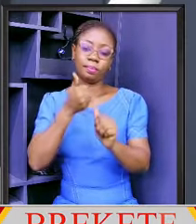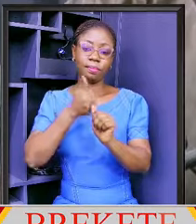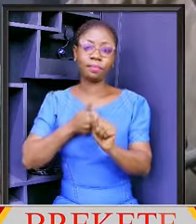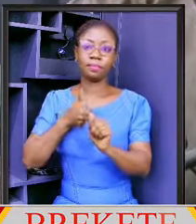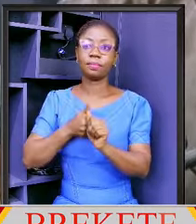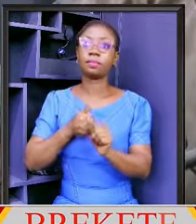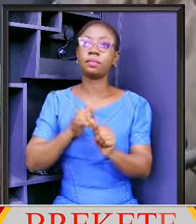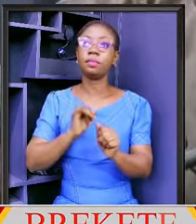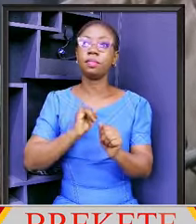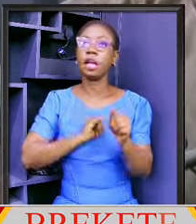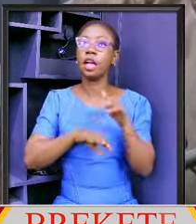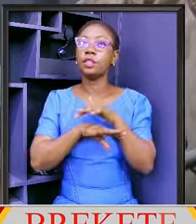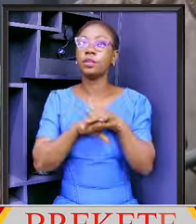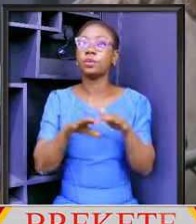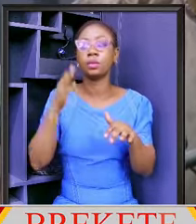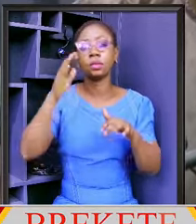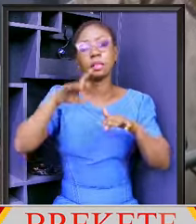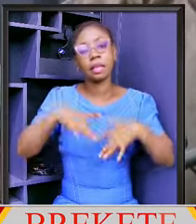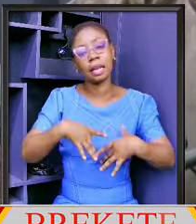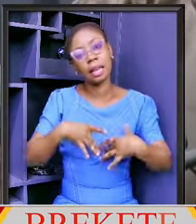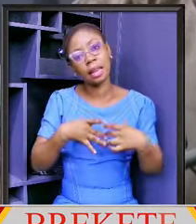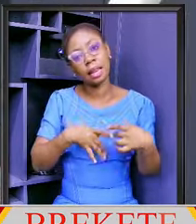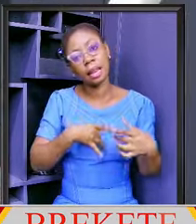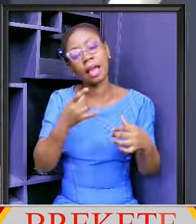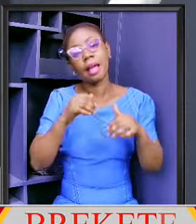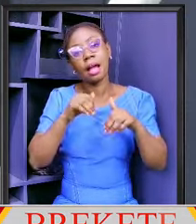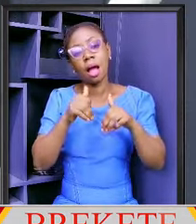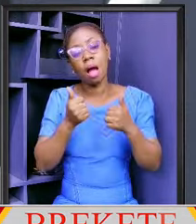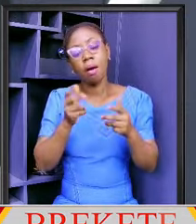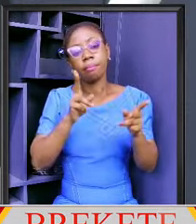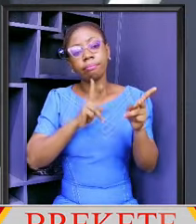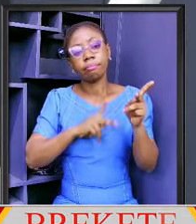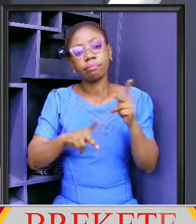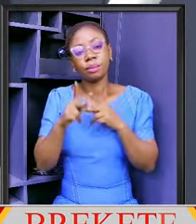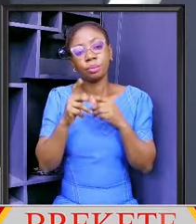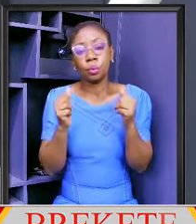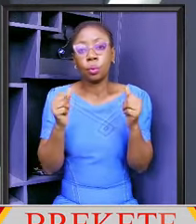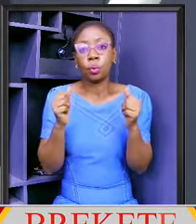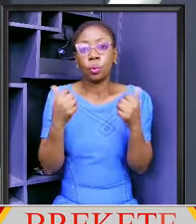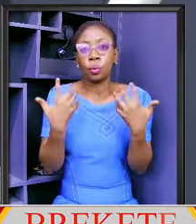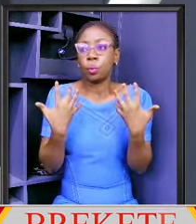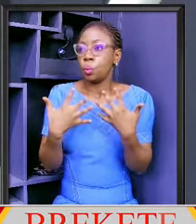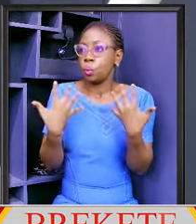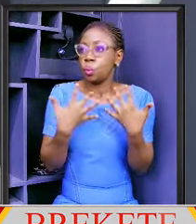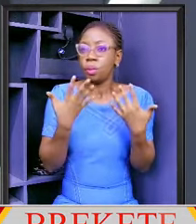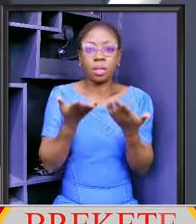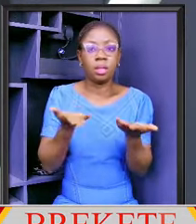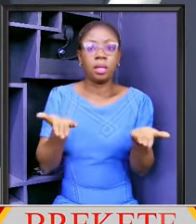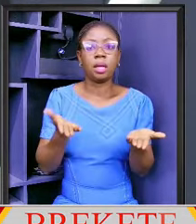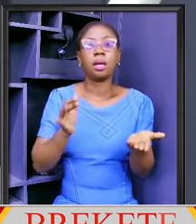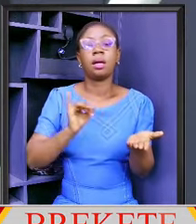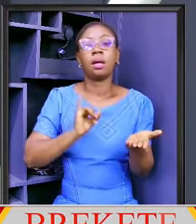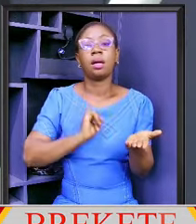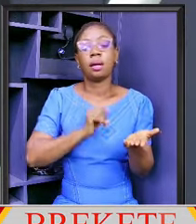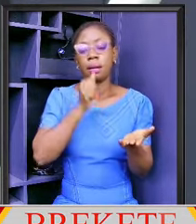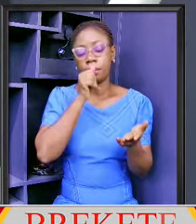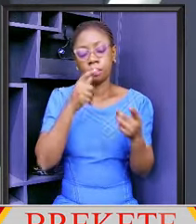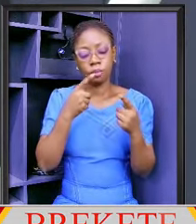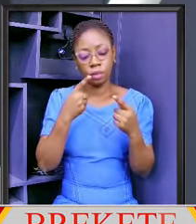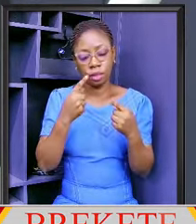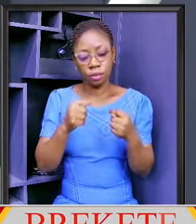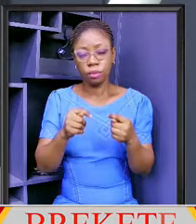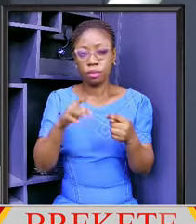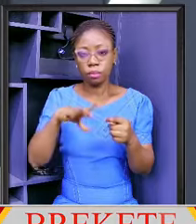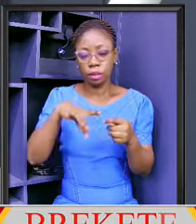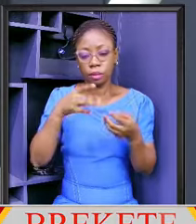I don't like the way I cause tension for inside studio. I'm looking for any humor to inject so that the